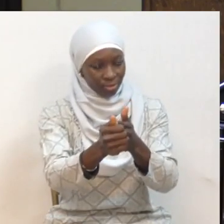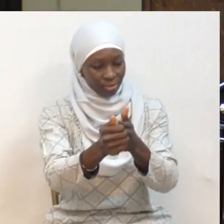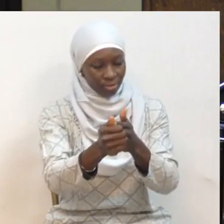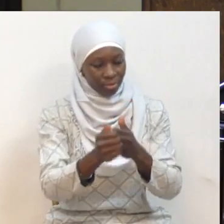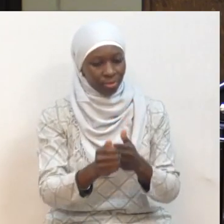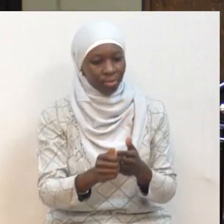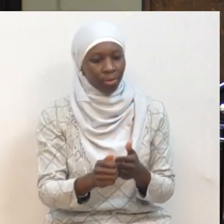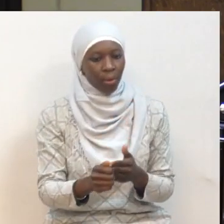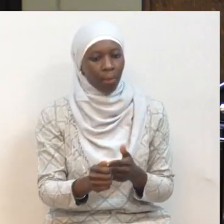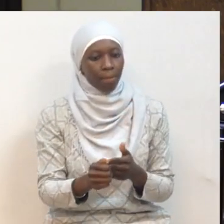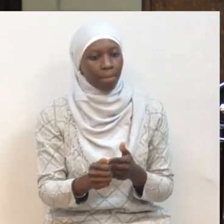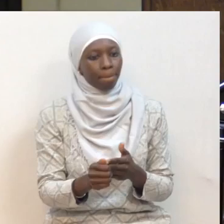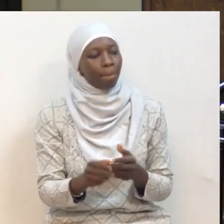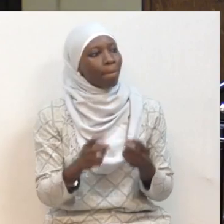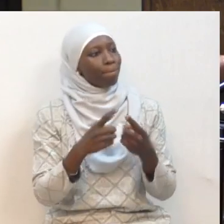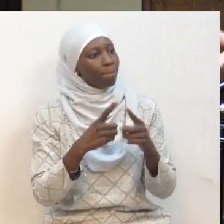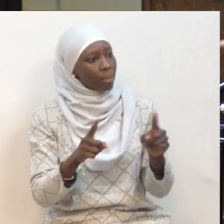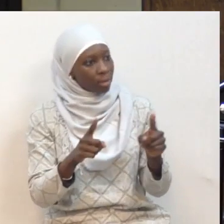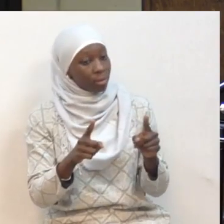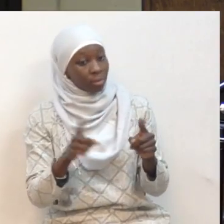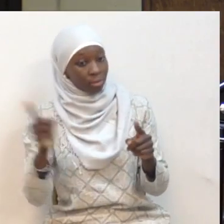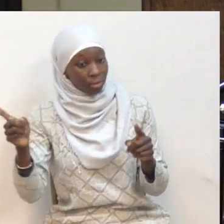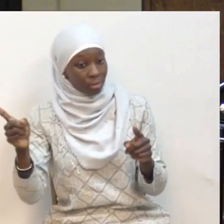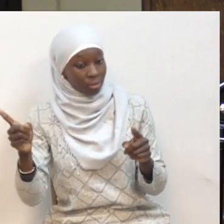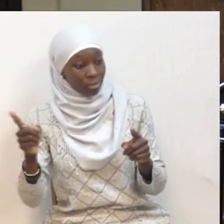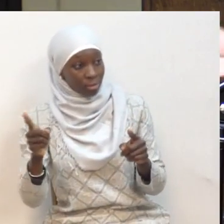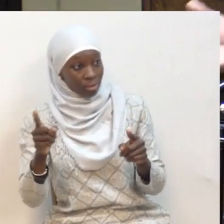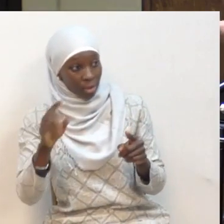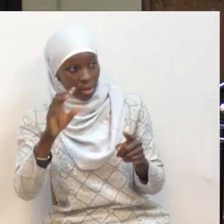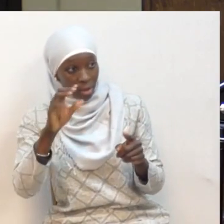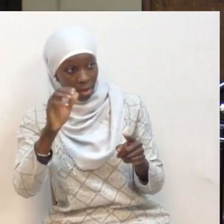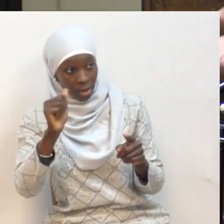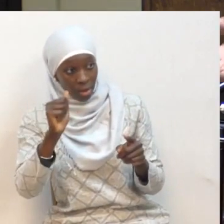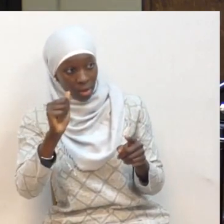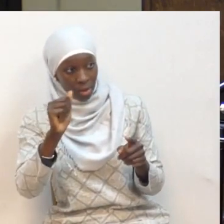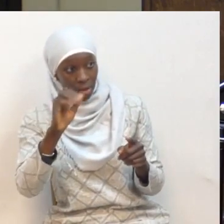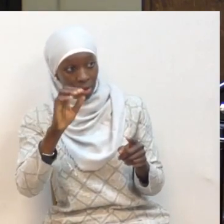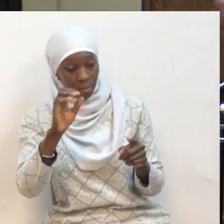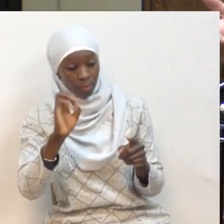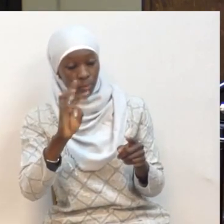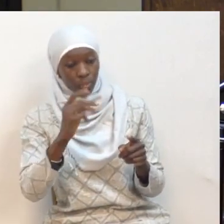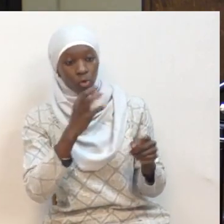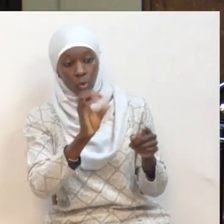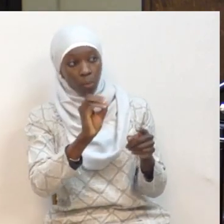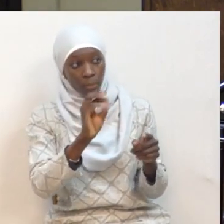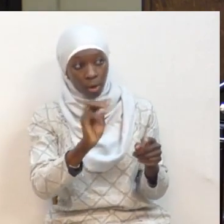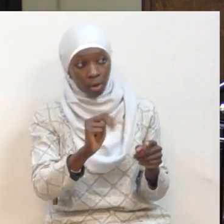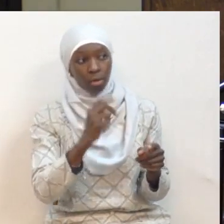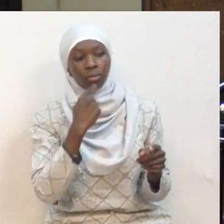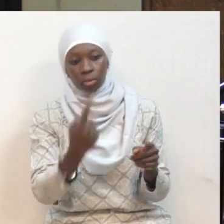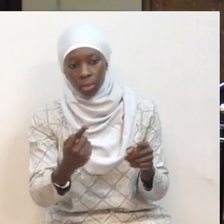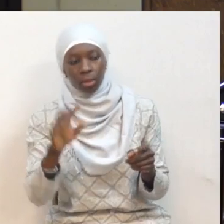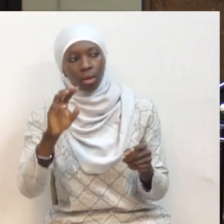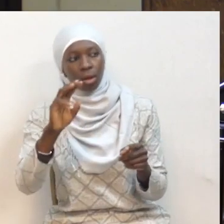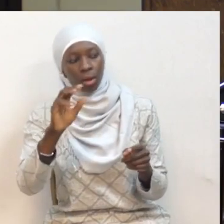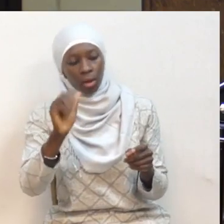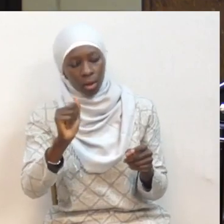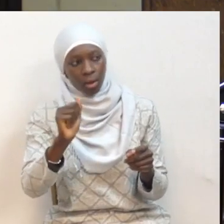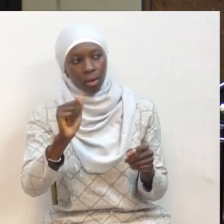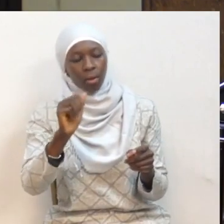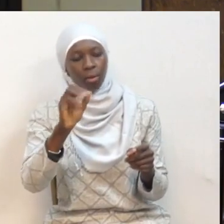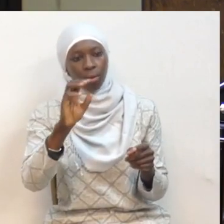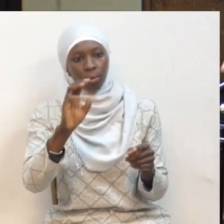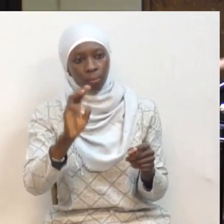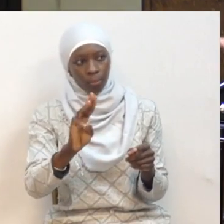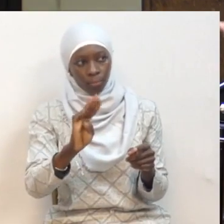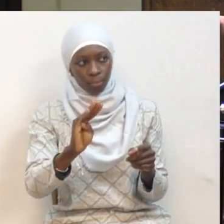in prayer and other things. How could I lead you? You extend your hand, I give you the pledge. And Umar